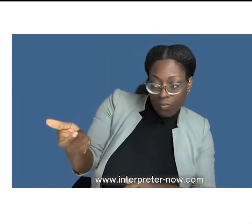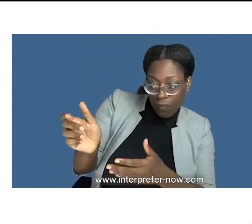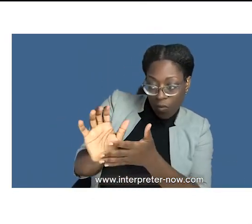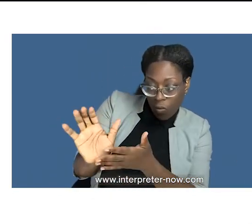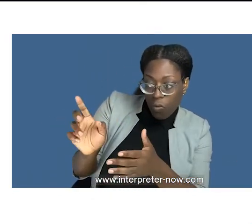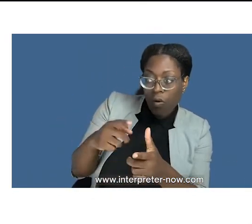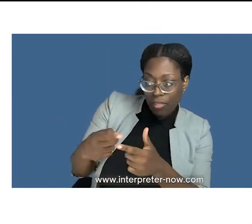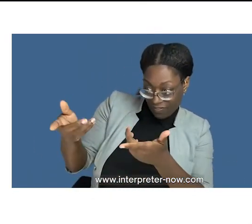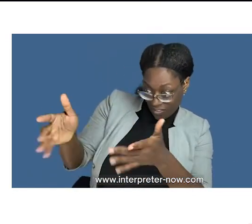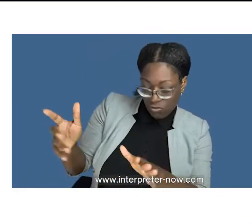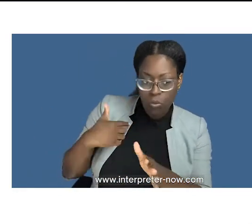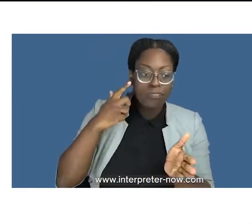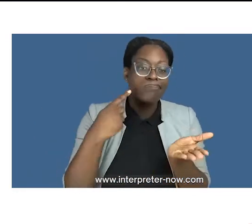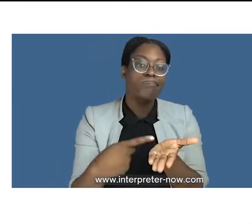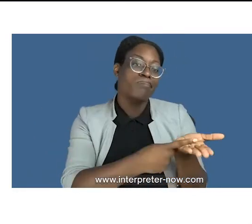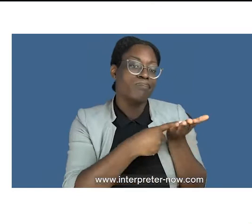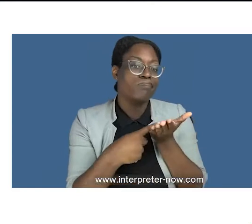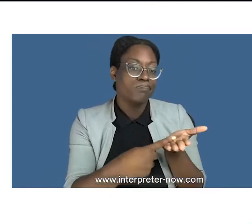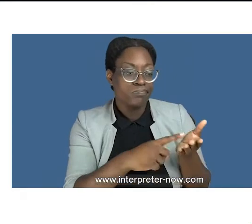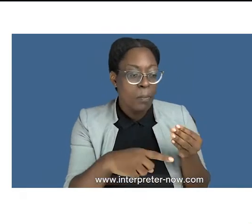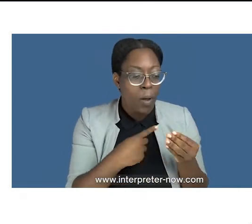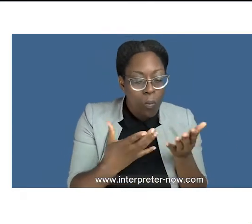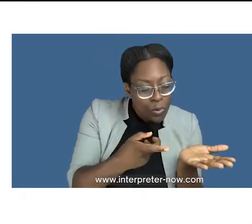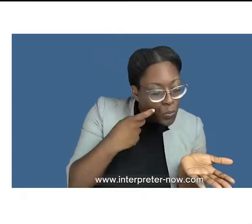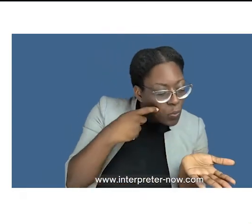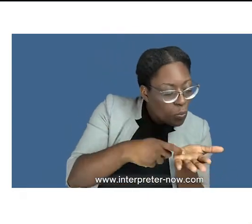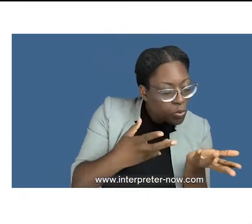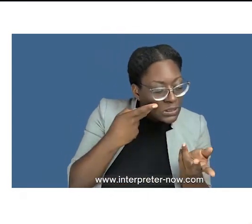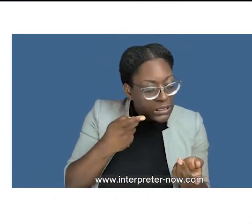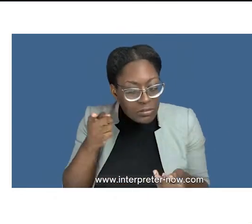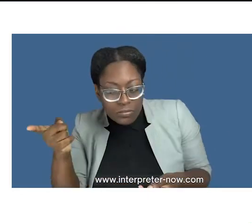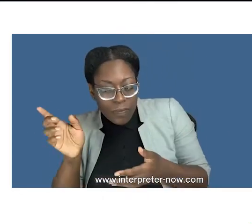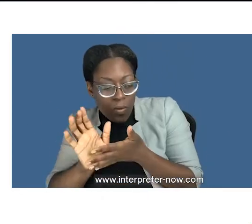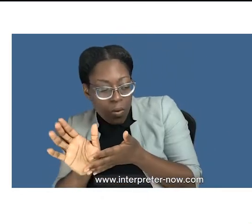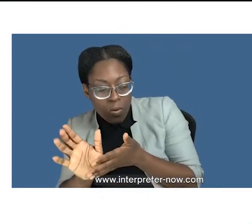afterwards, and you start to put things into practice from the video together.